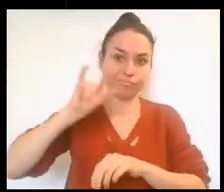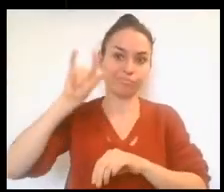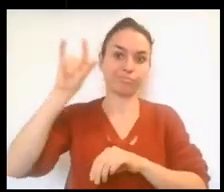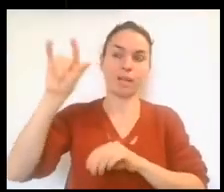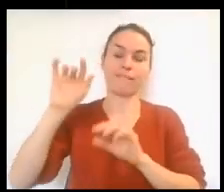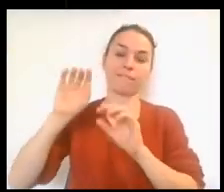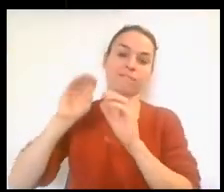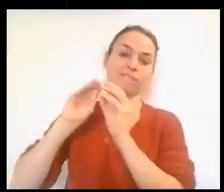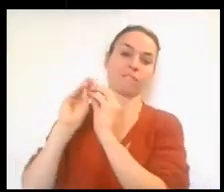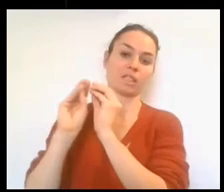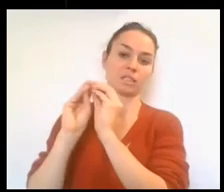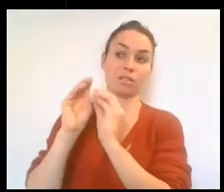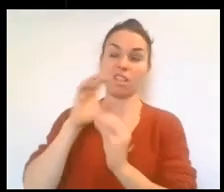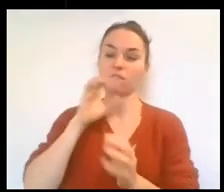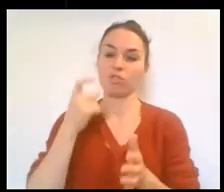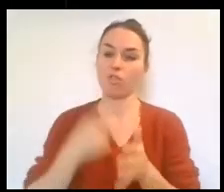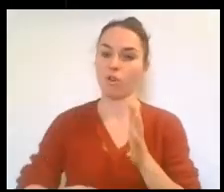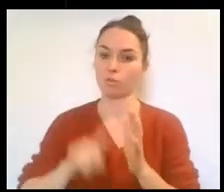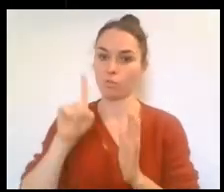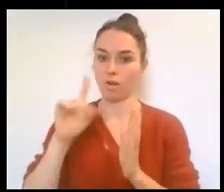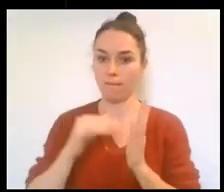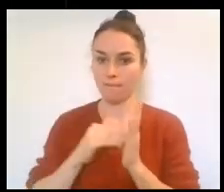making a crazy decision like this.